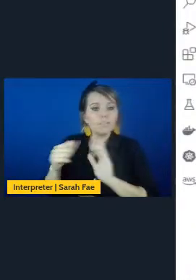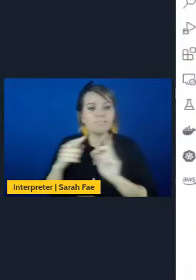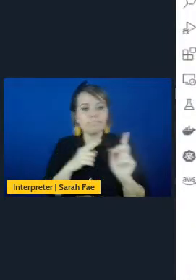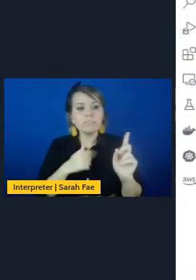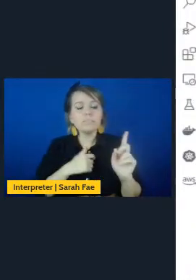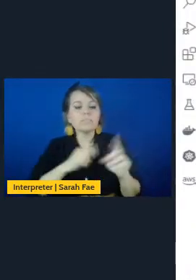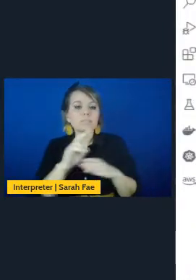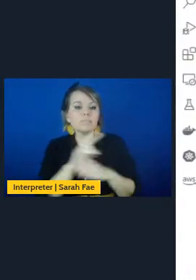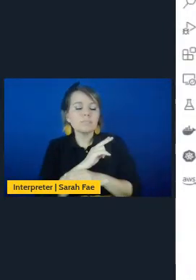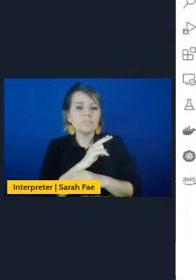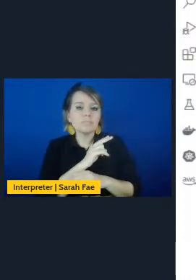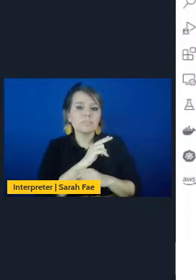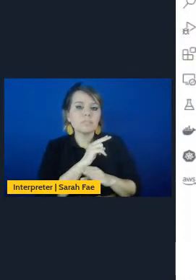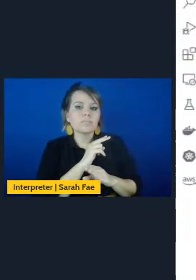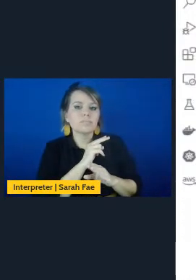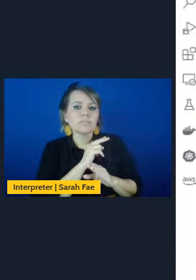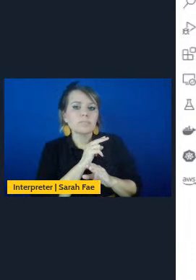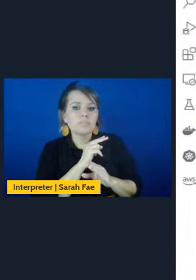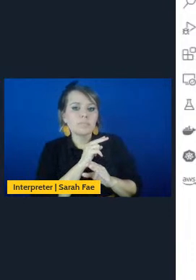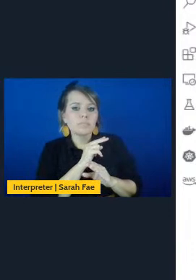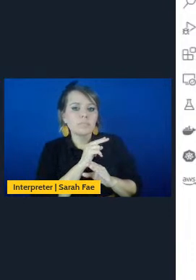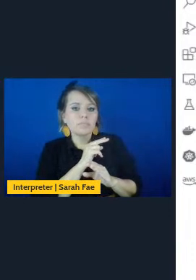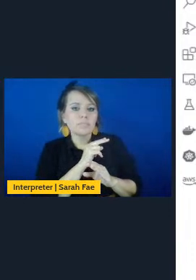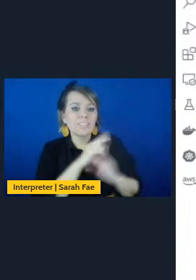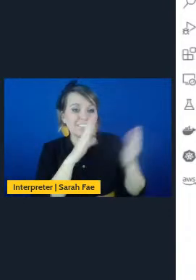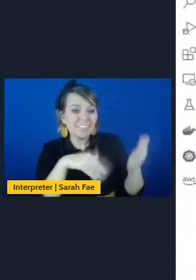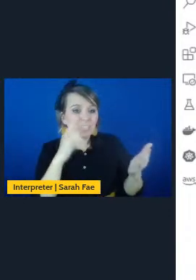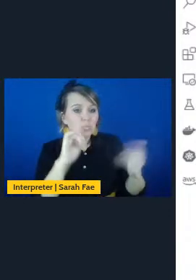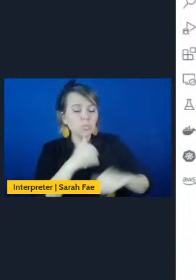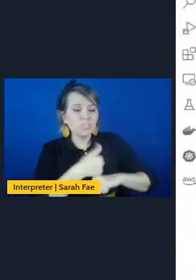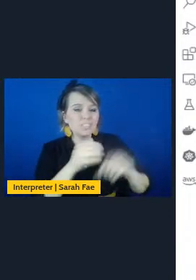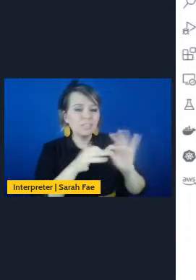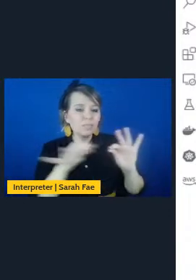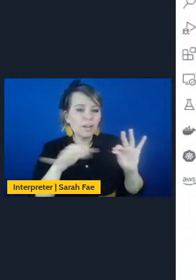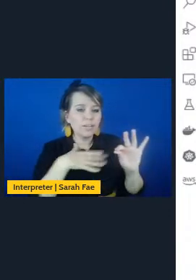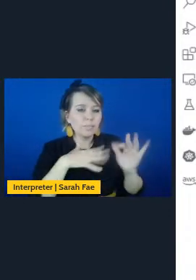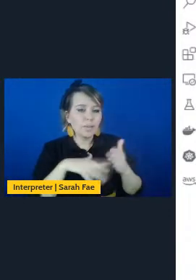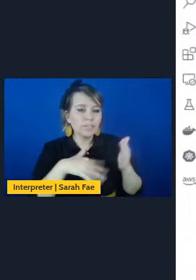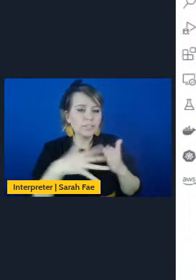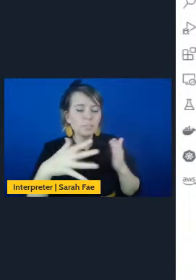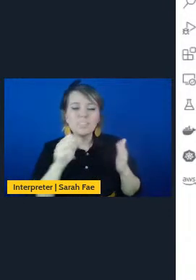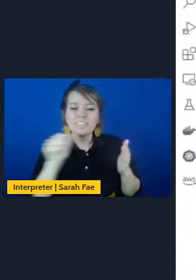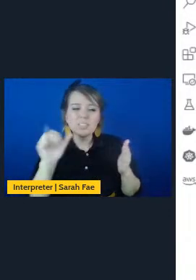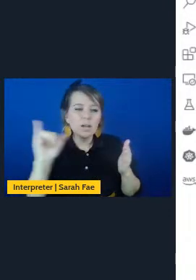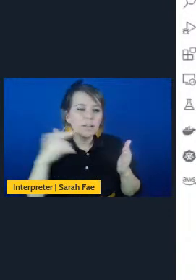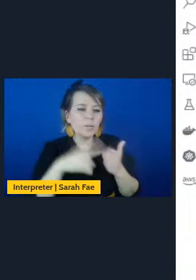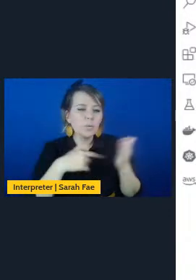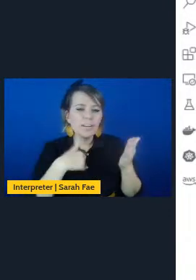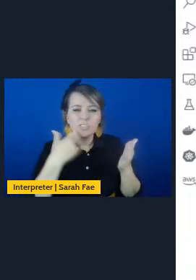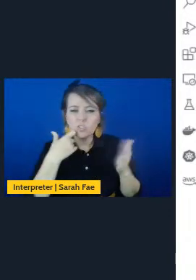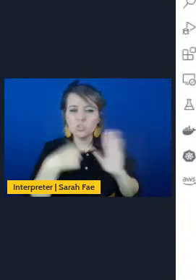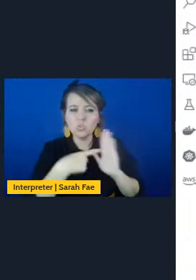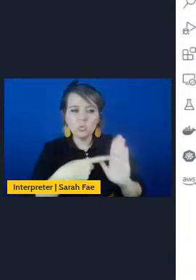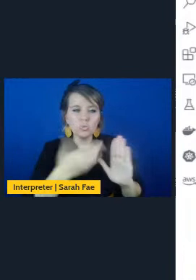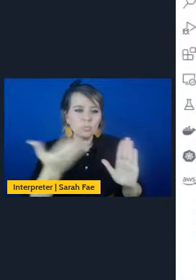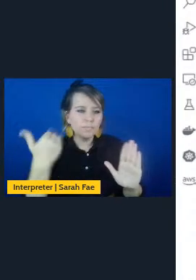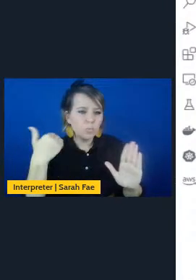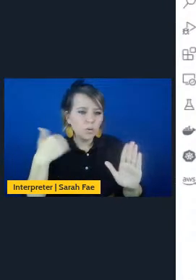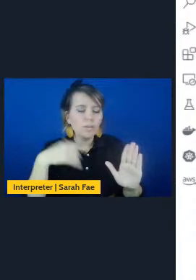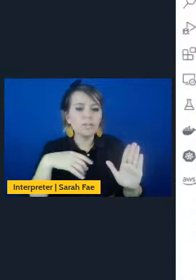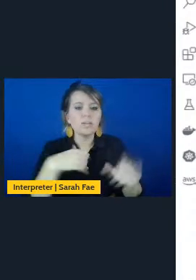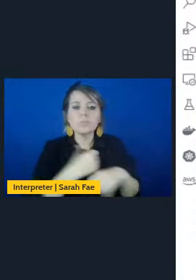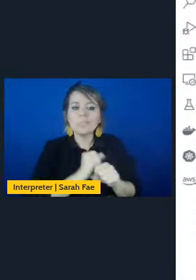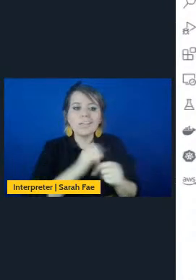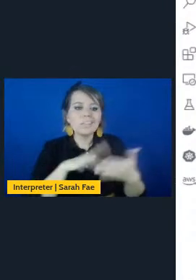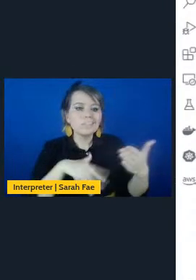AWS CDK to define my DynamoDB table. This is not CDKs like I just showed you before in the previous example. So we are just creating a table along